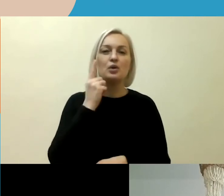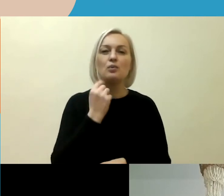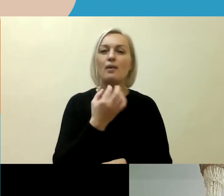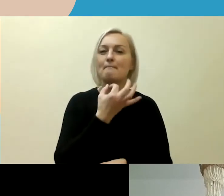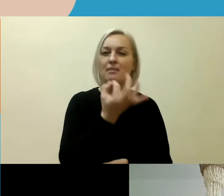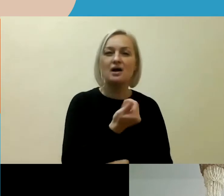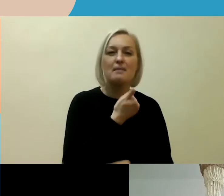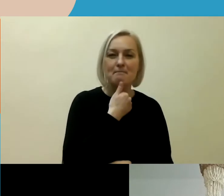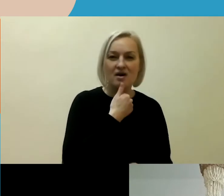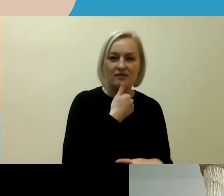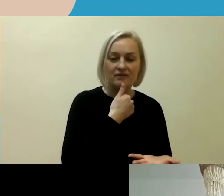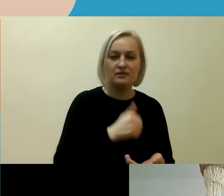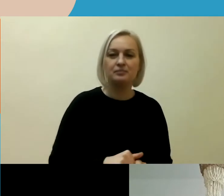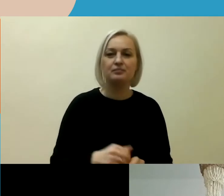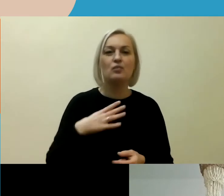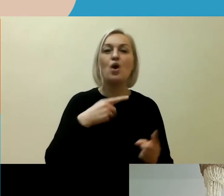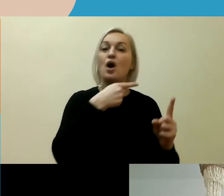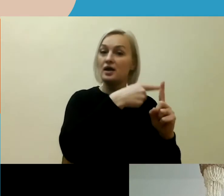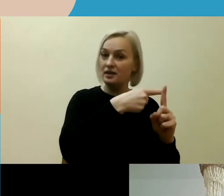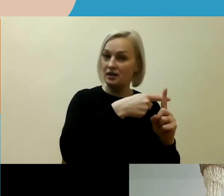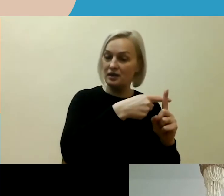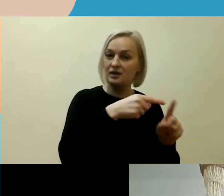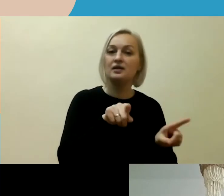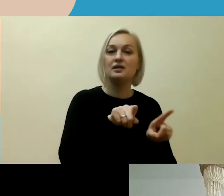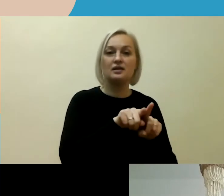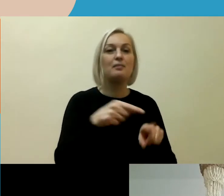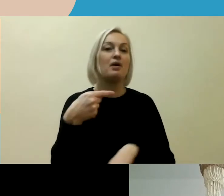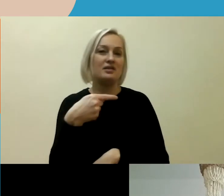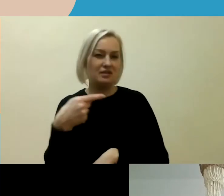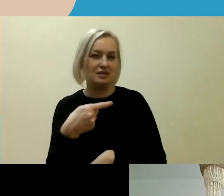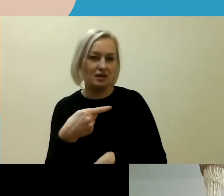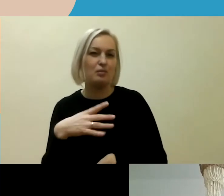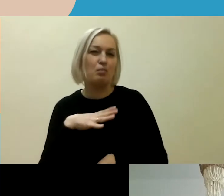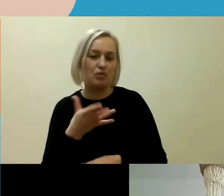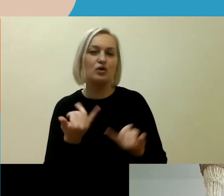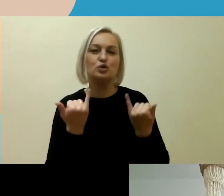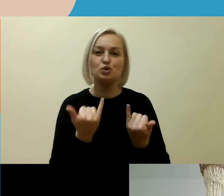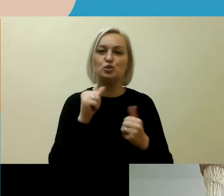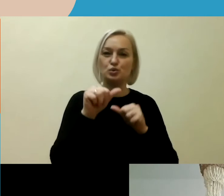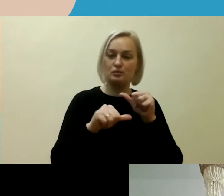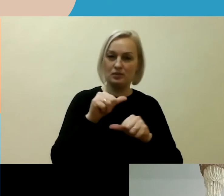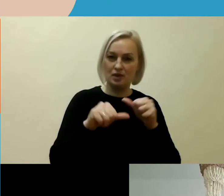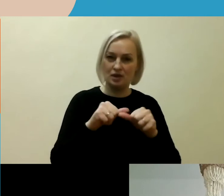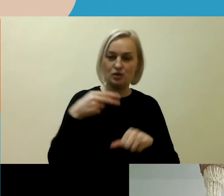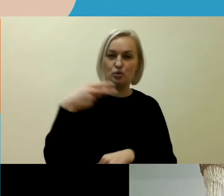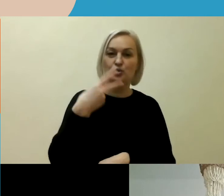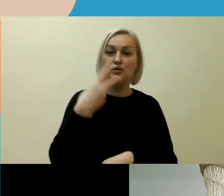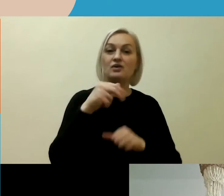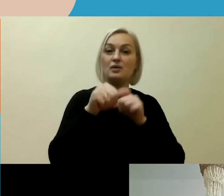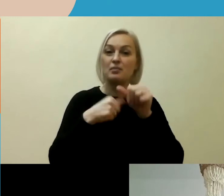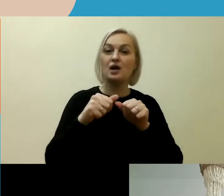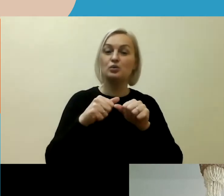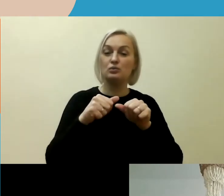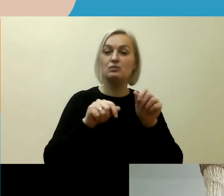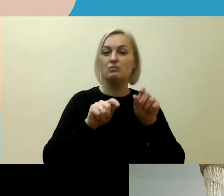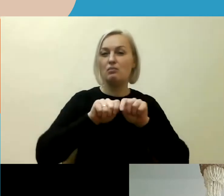communities, society, but allow me to mention one practice that was both positive and